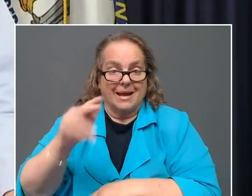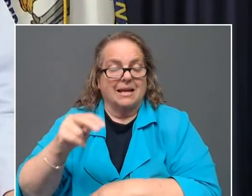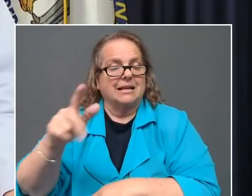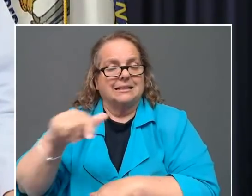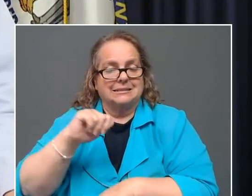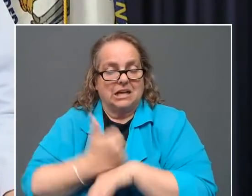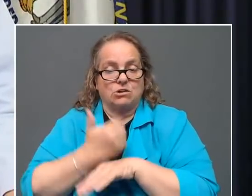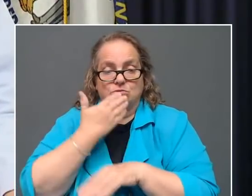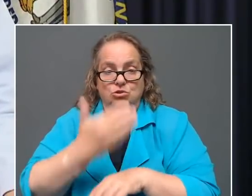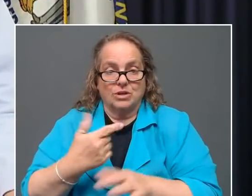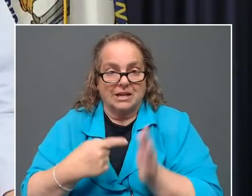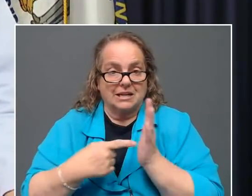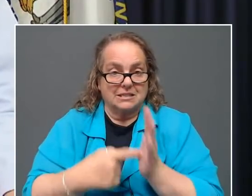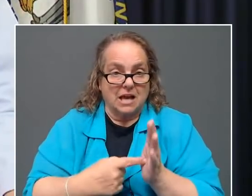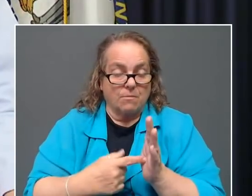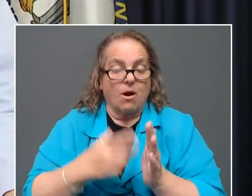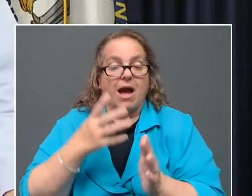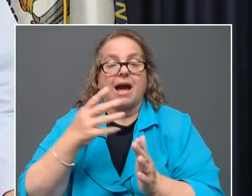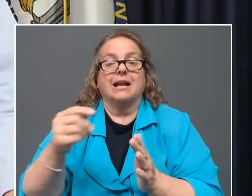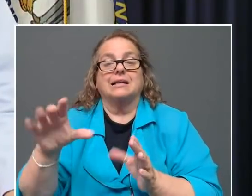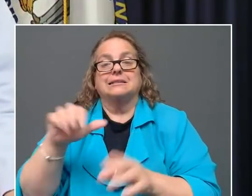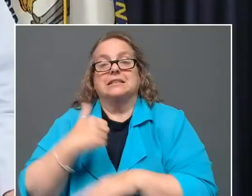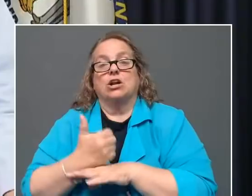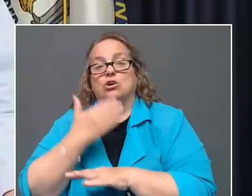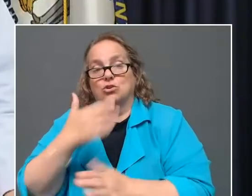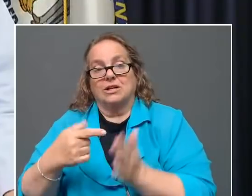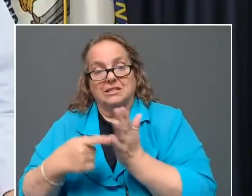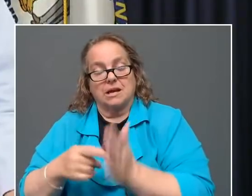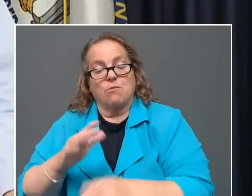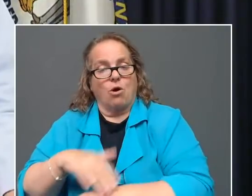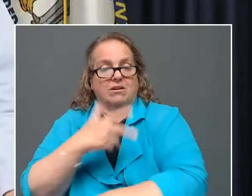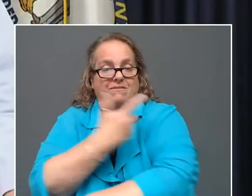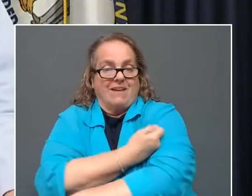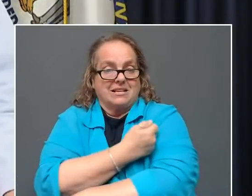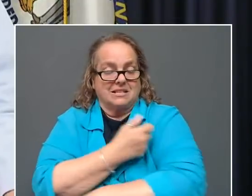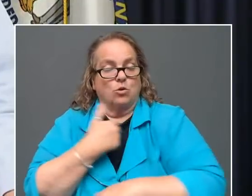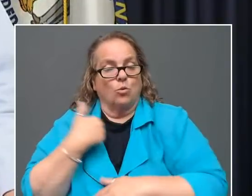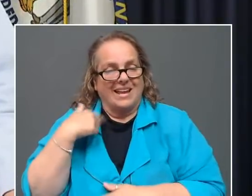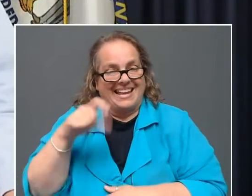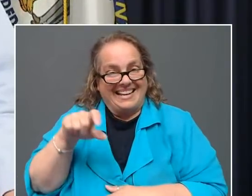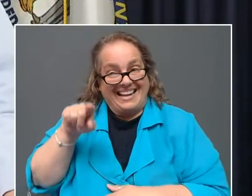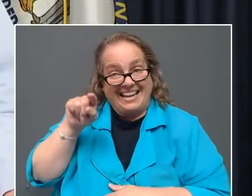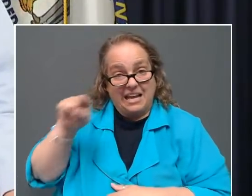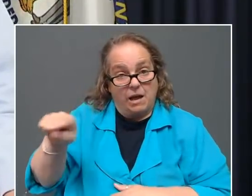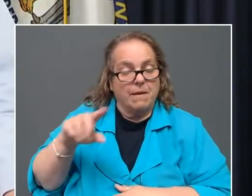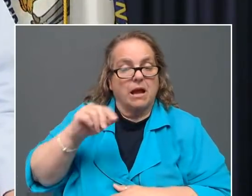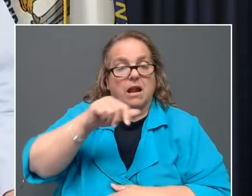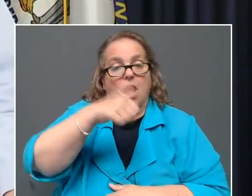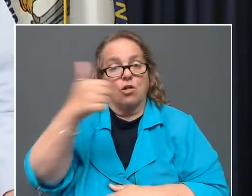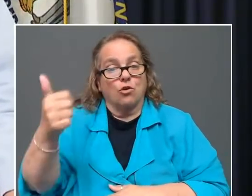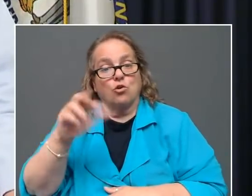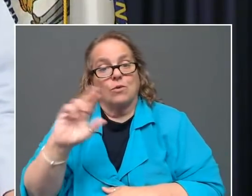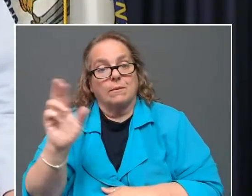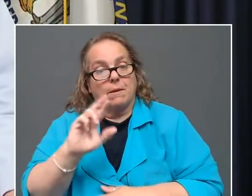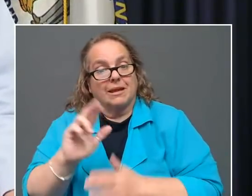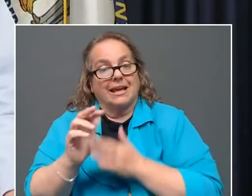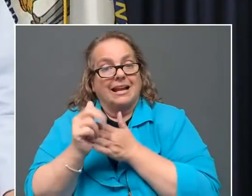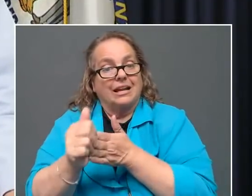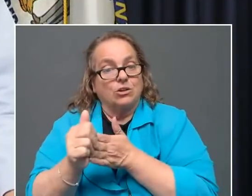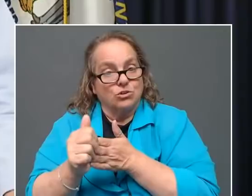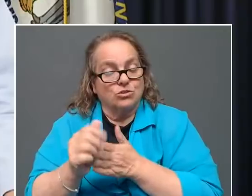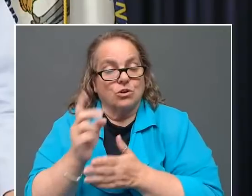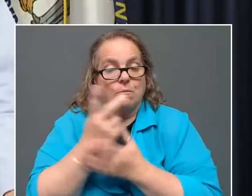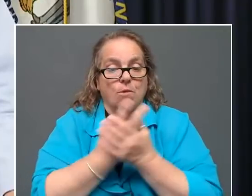example on the vaccination side. We need him and other Republican leaders, both state